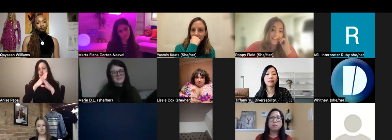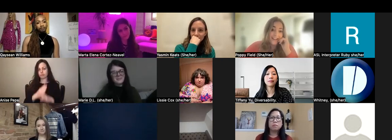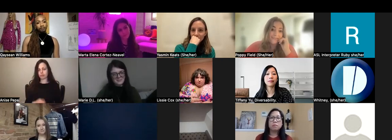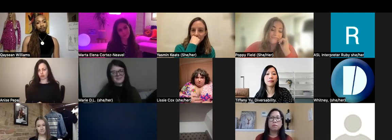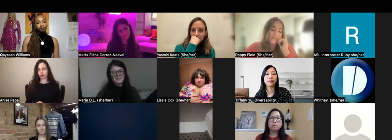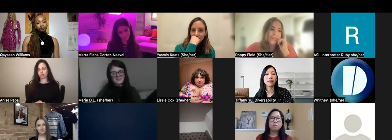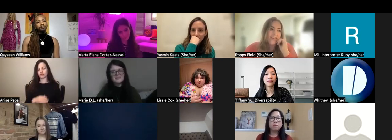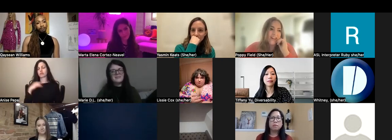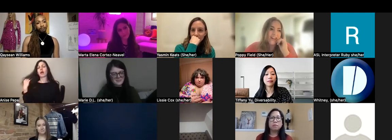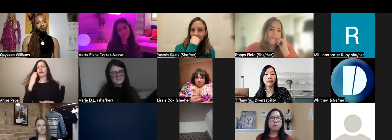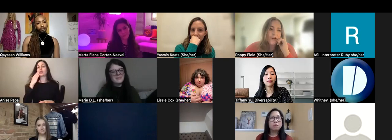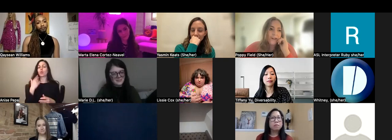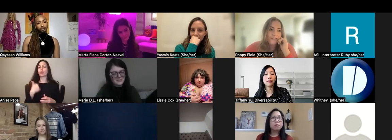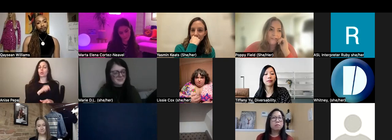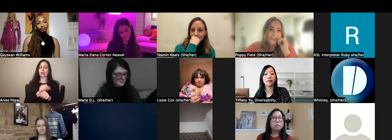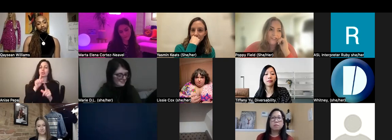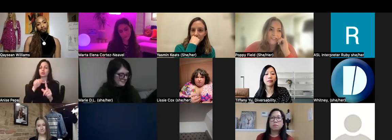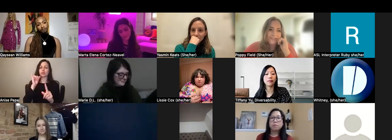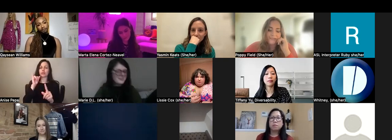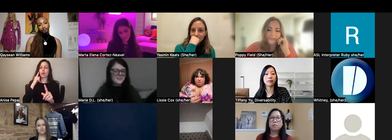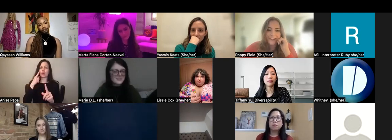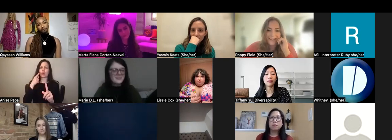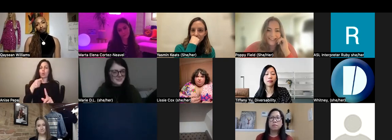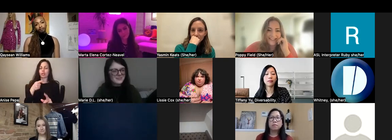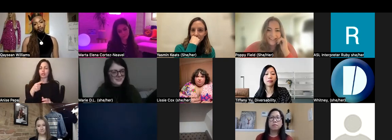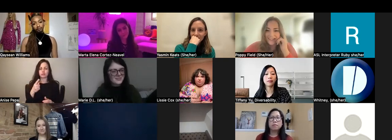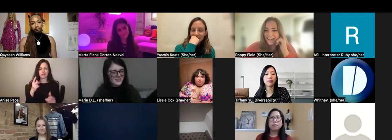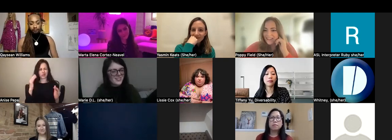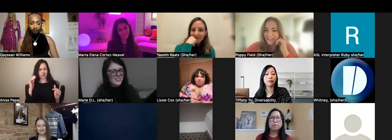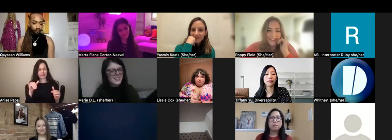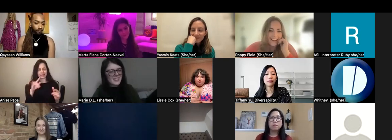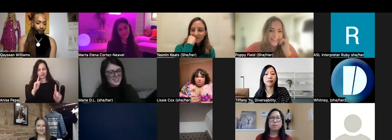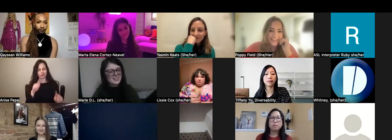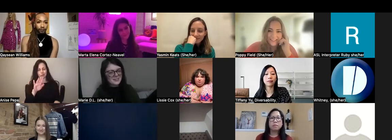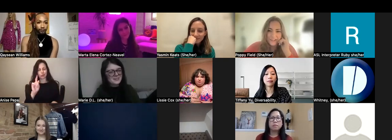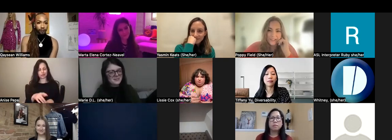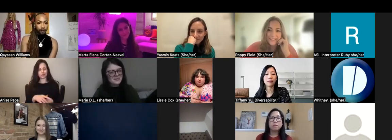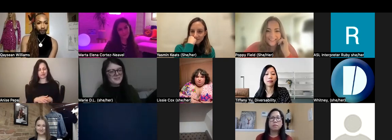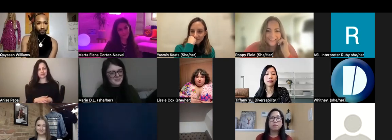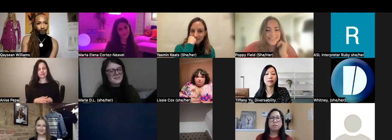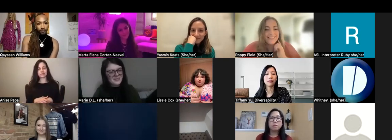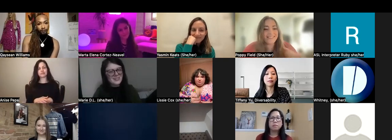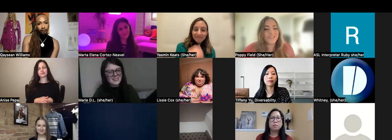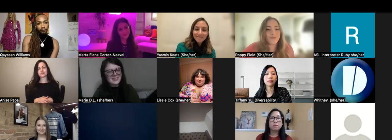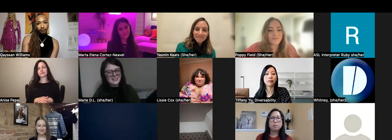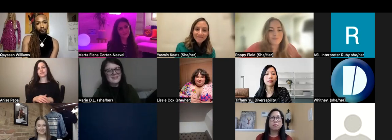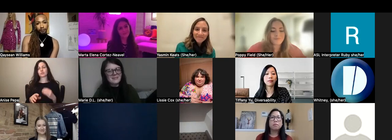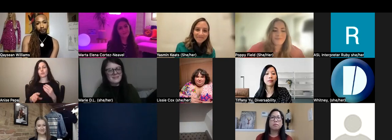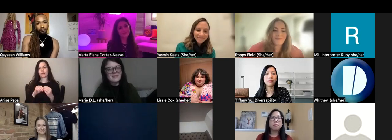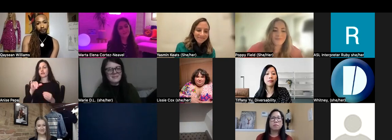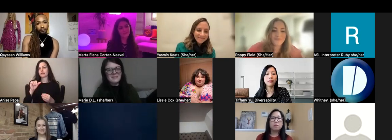bring that down. So I hope that answers your question. Feel free to like add to that, Yasmin.